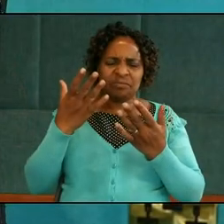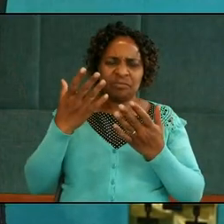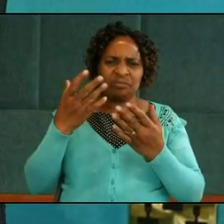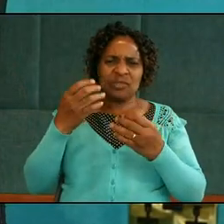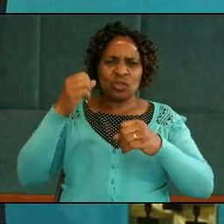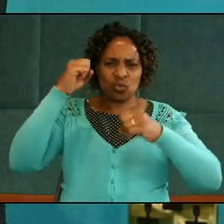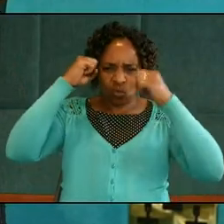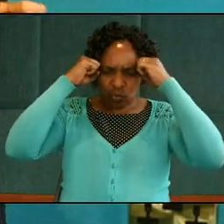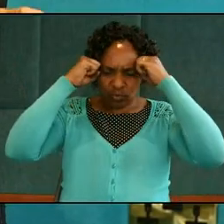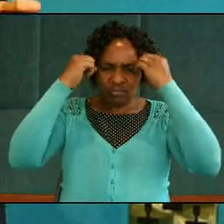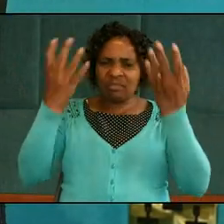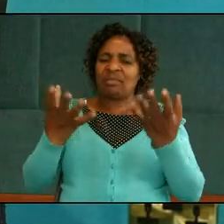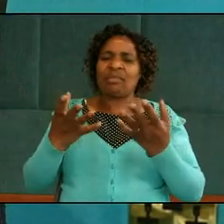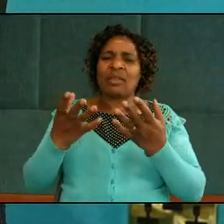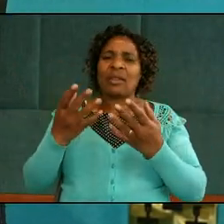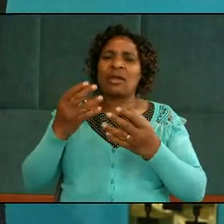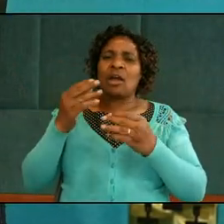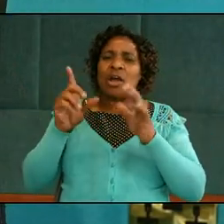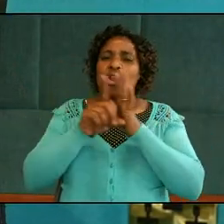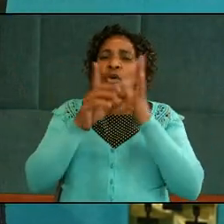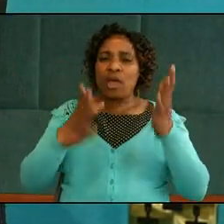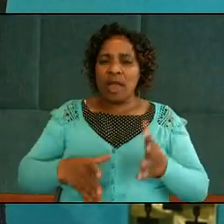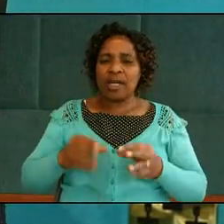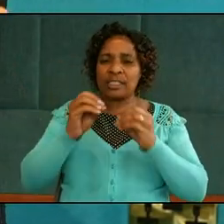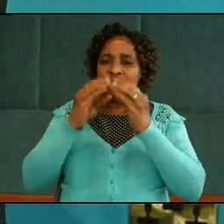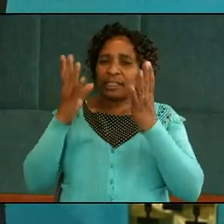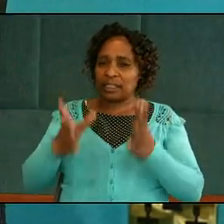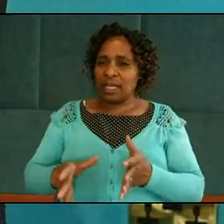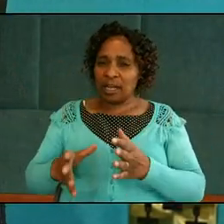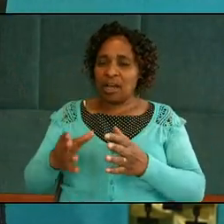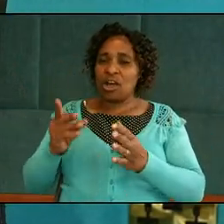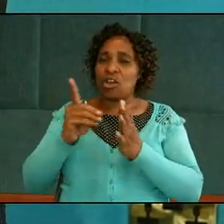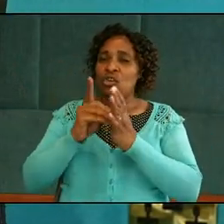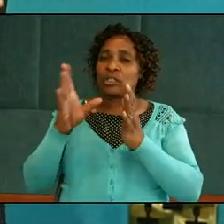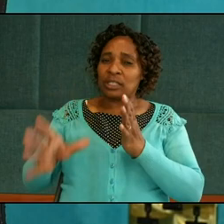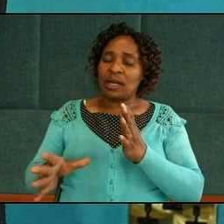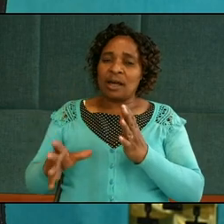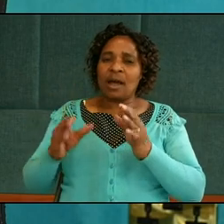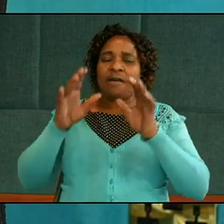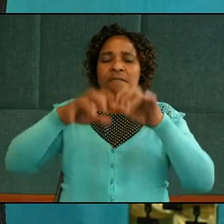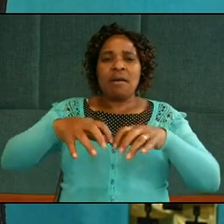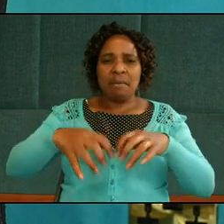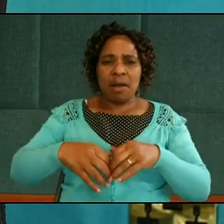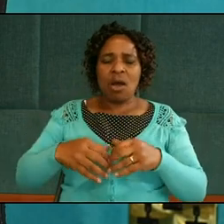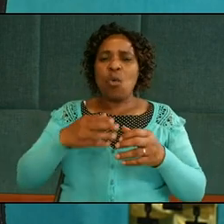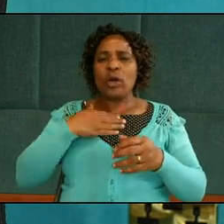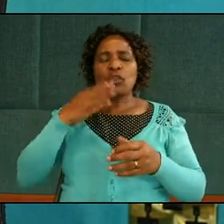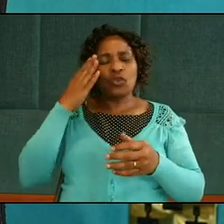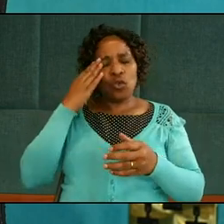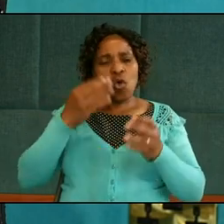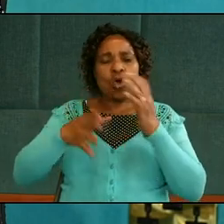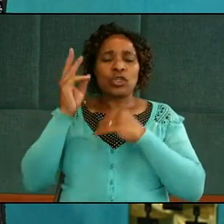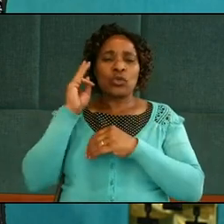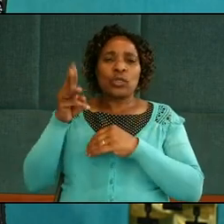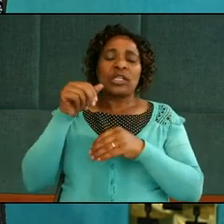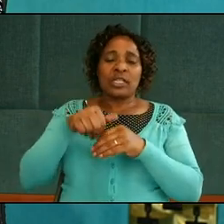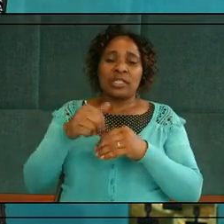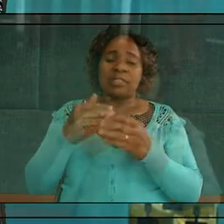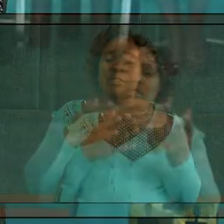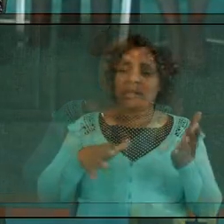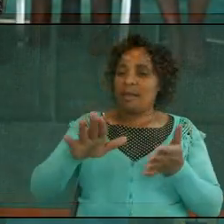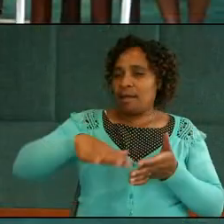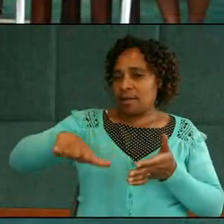careers. Should I be a lawyer or a teacher or a doctor or a farmer? So I really wanted to know God's will in that regard.